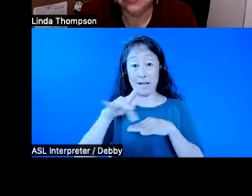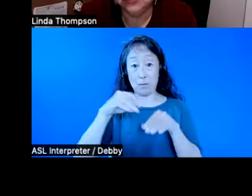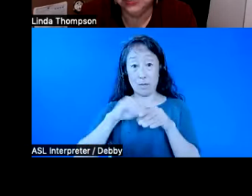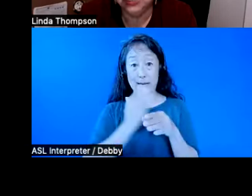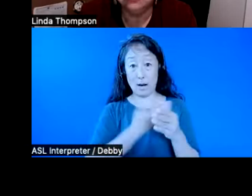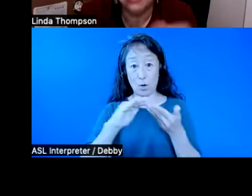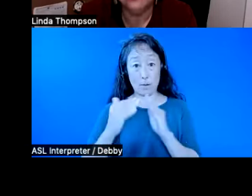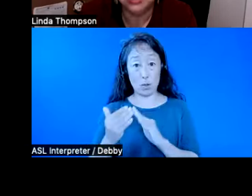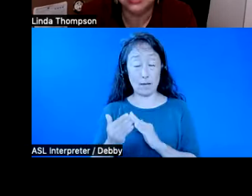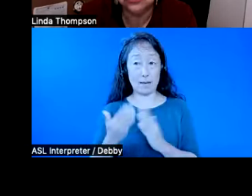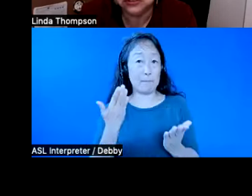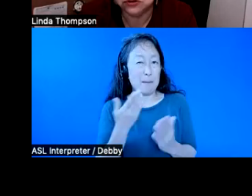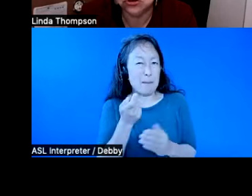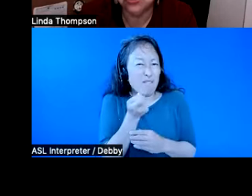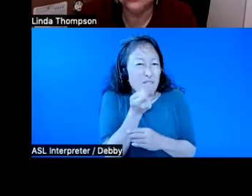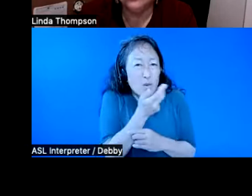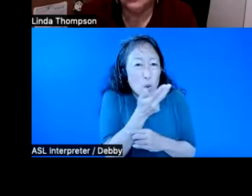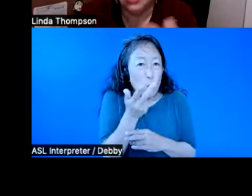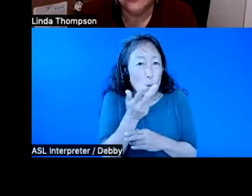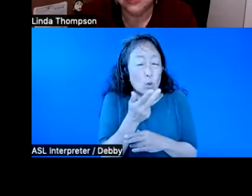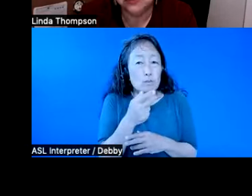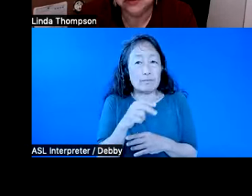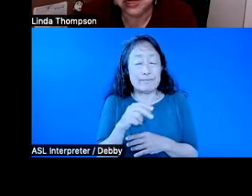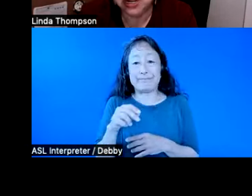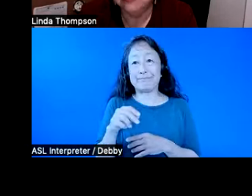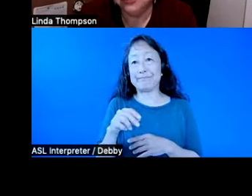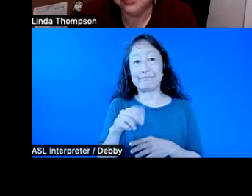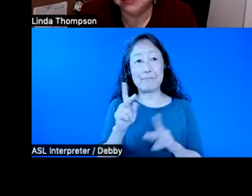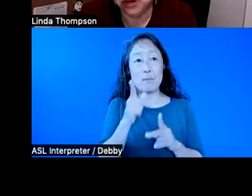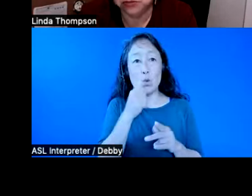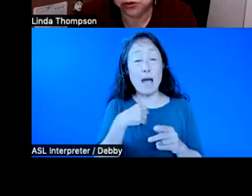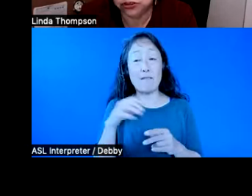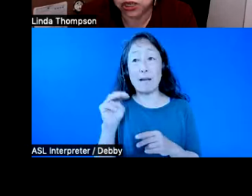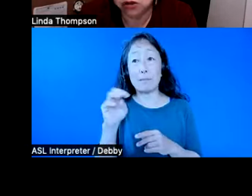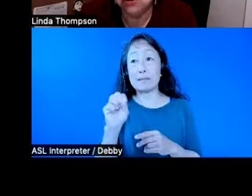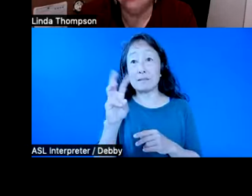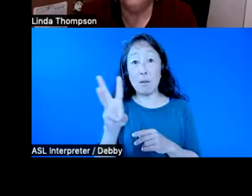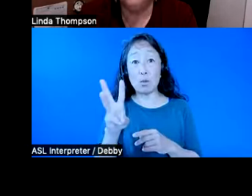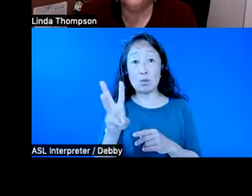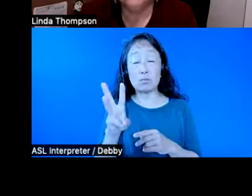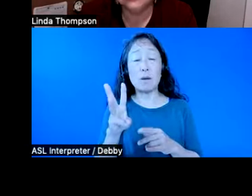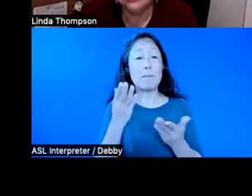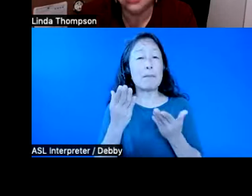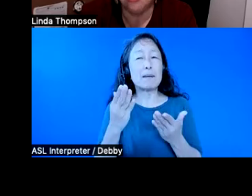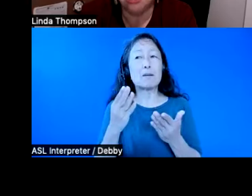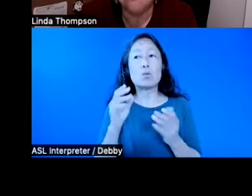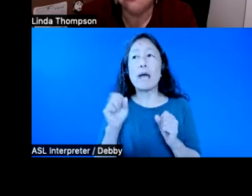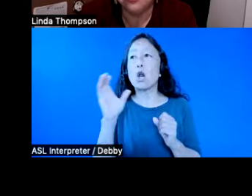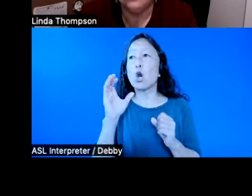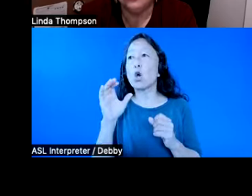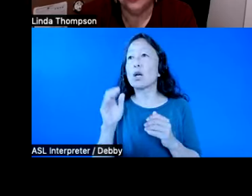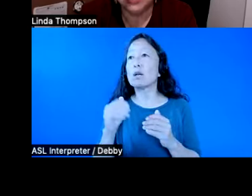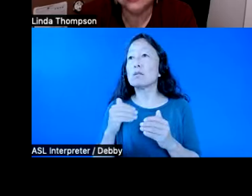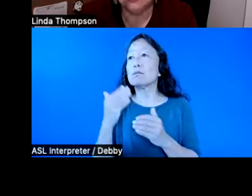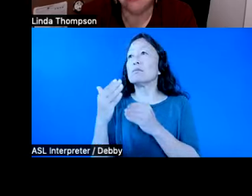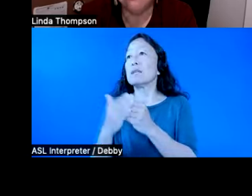our community, a lot of them master of social work. And then we might have a neighboring border town or a bigger facility off